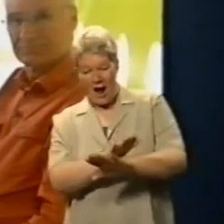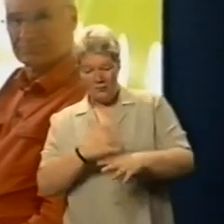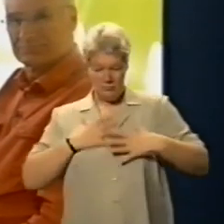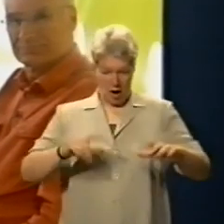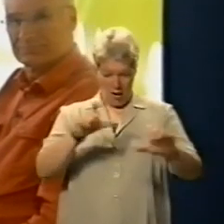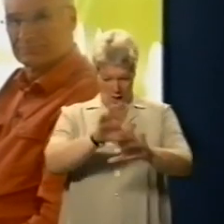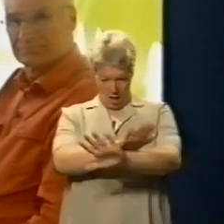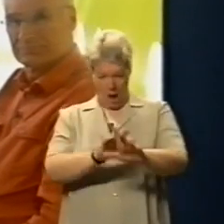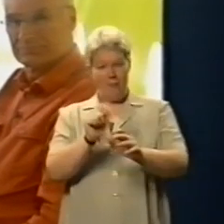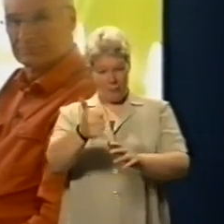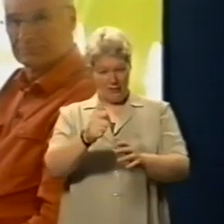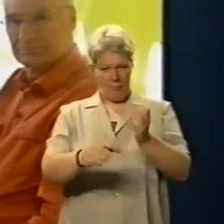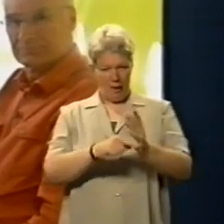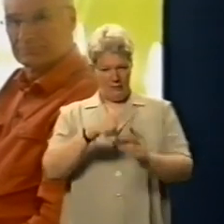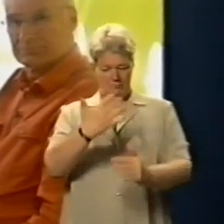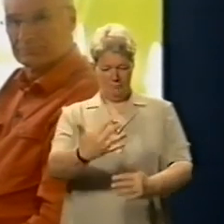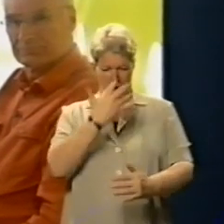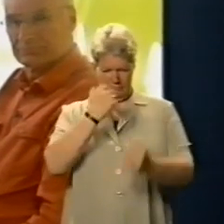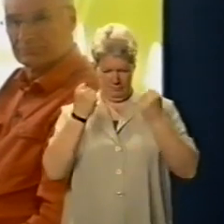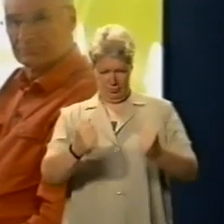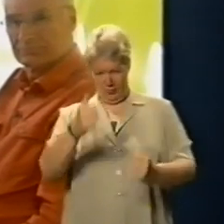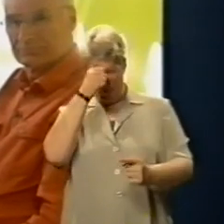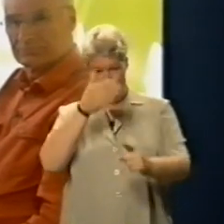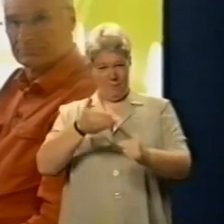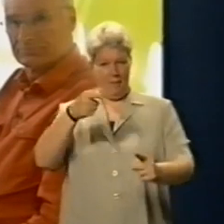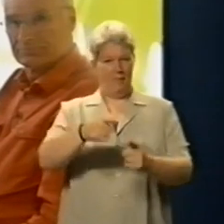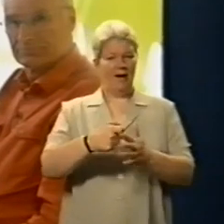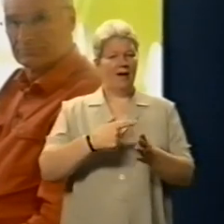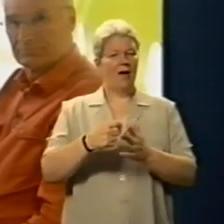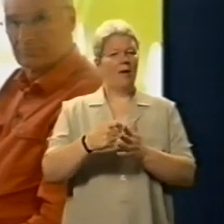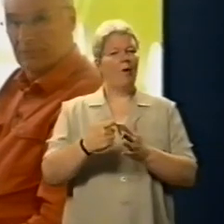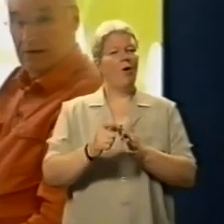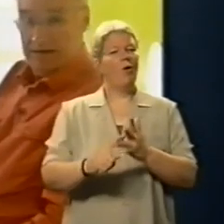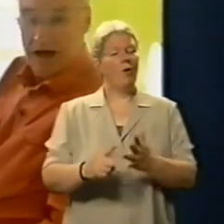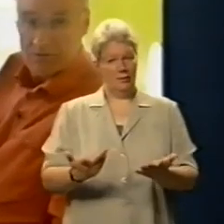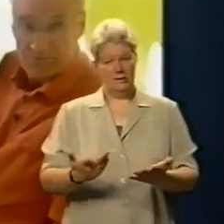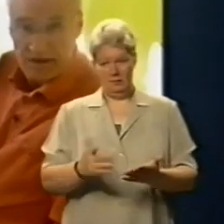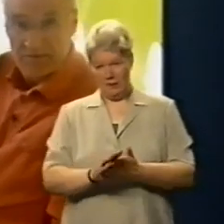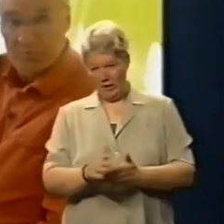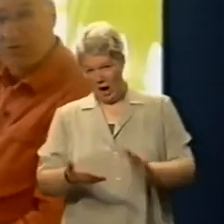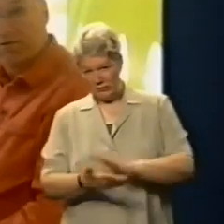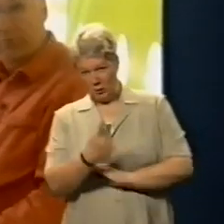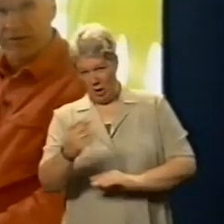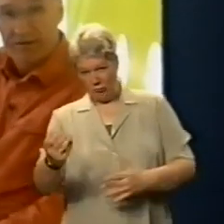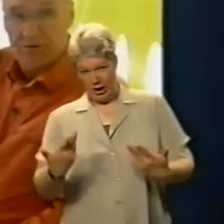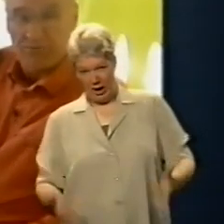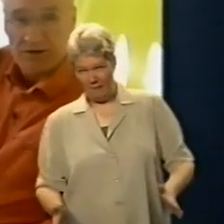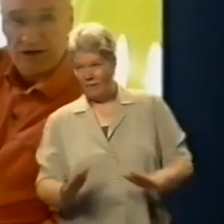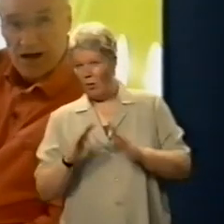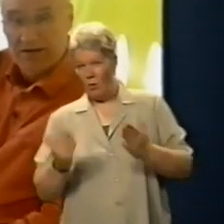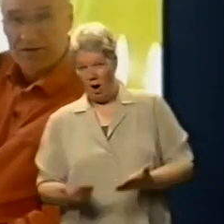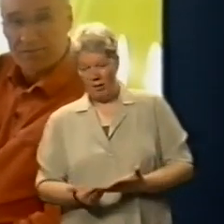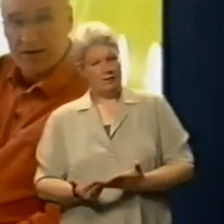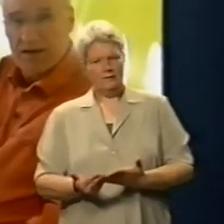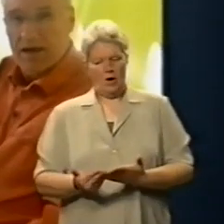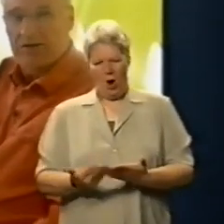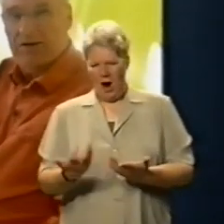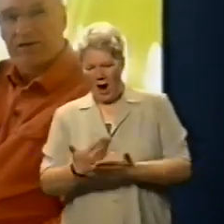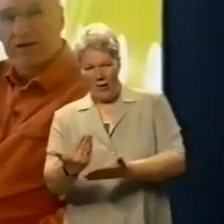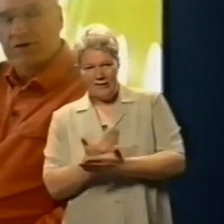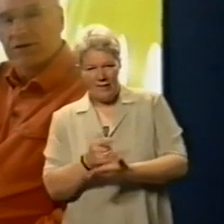With fewer than 100 of them left in the world, the race is on to stop them dying out. Now they've been moved to predator-free islands,